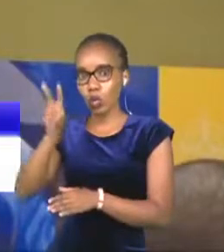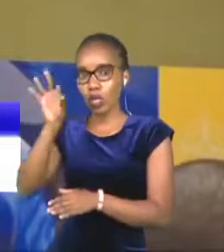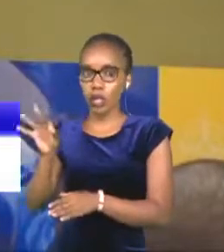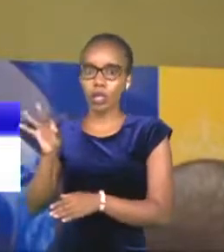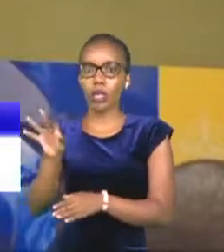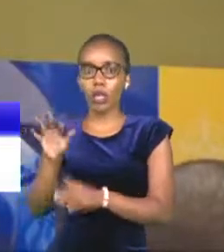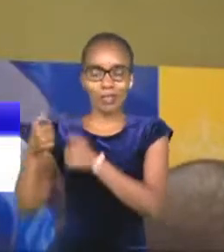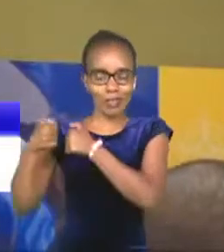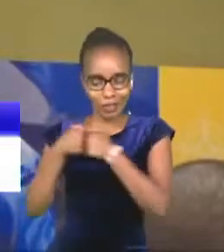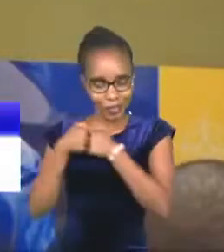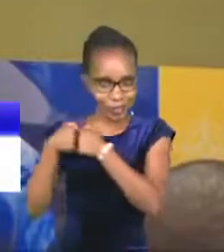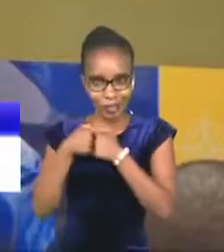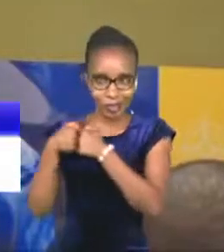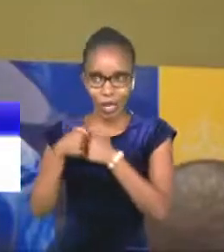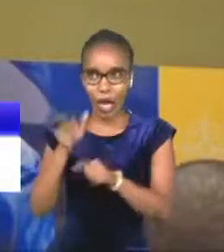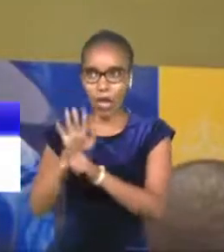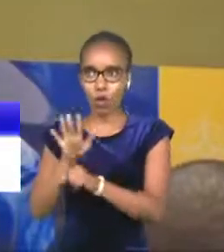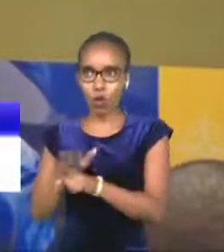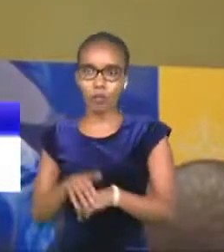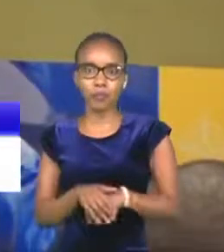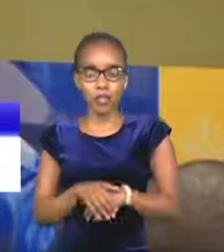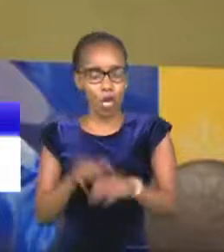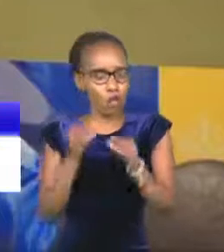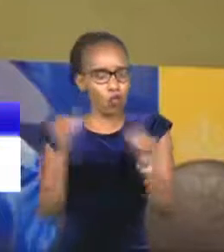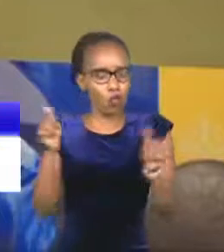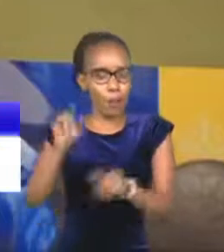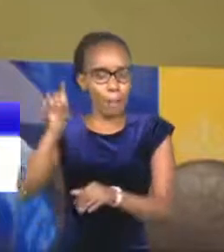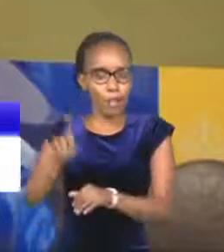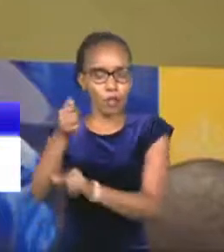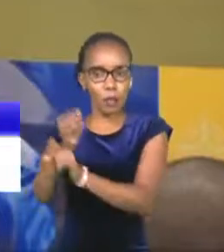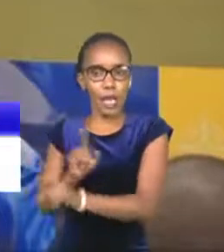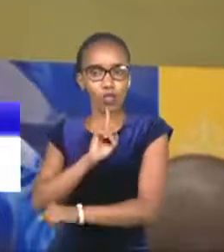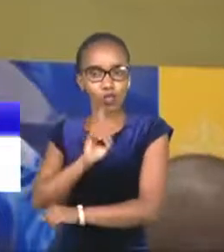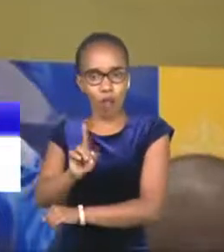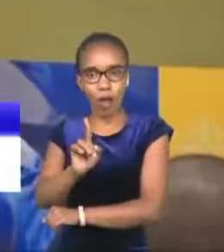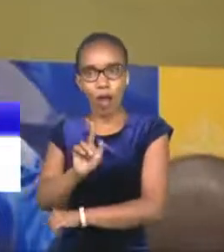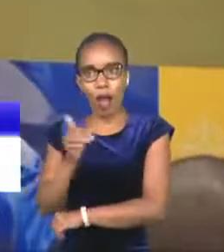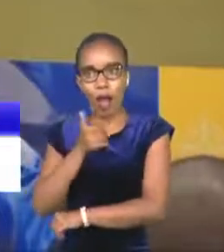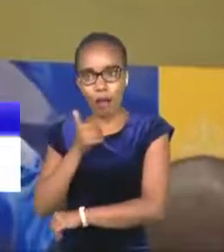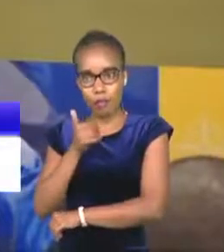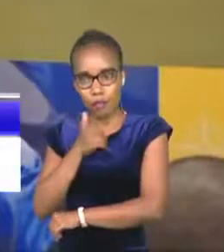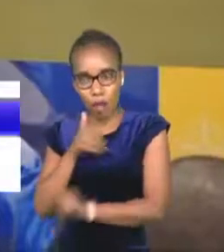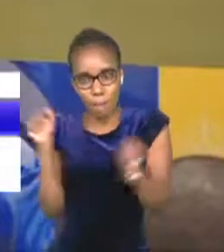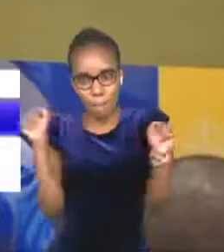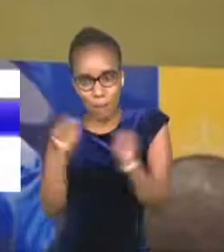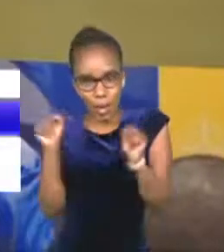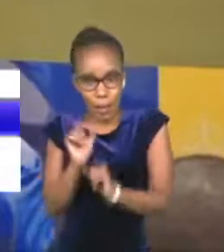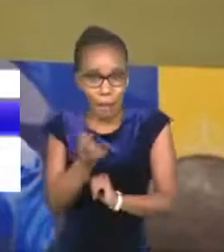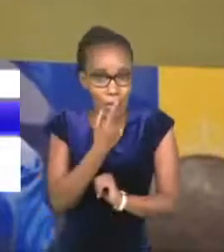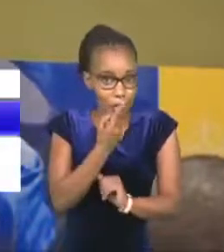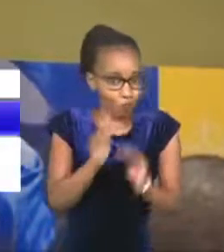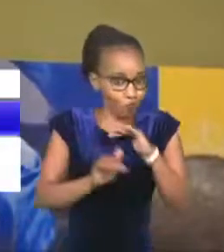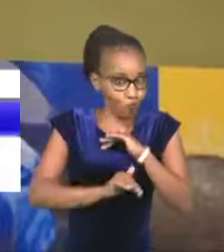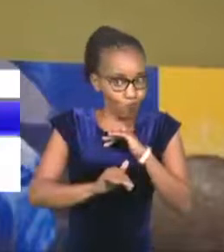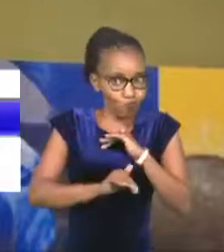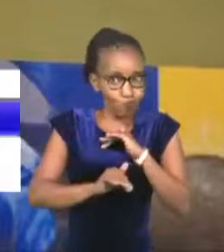is indeed a challenge. We must close this gap to ensure that we have the required malaria supplies